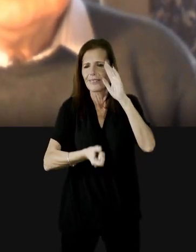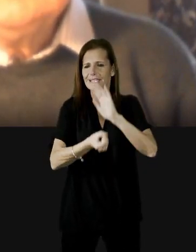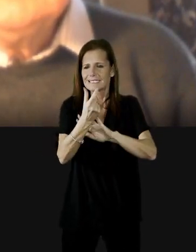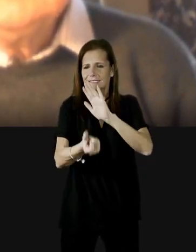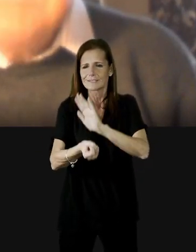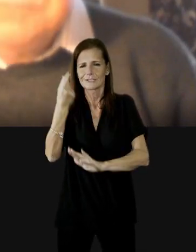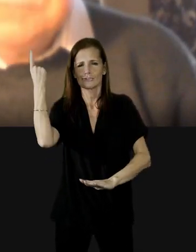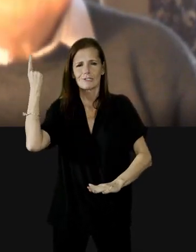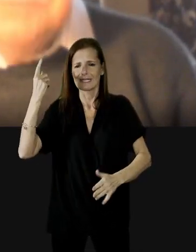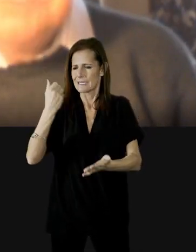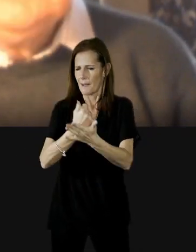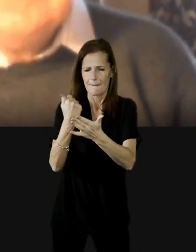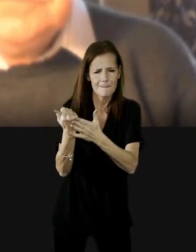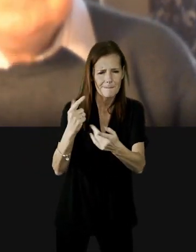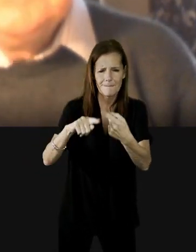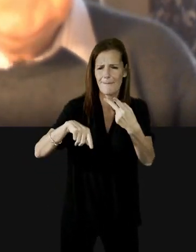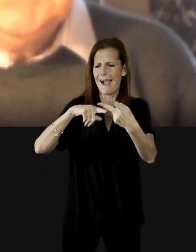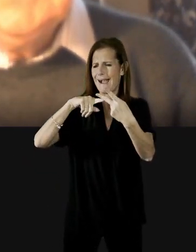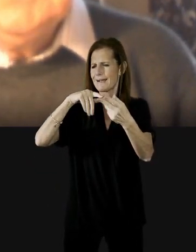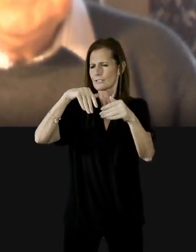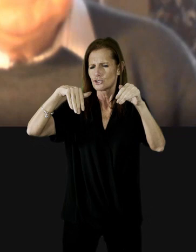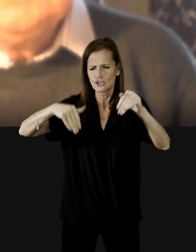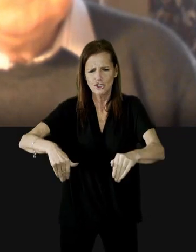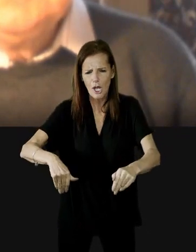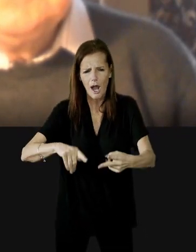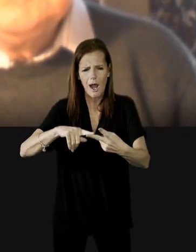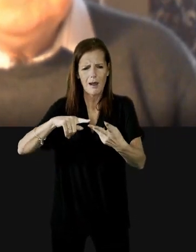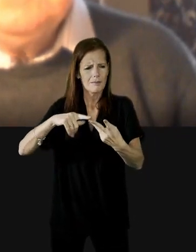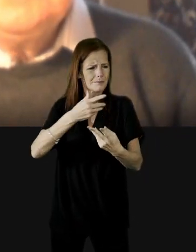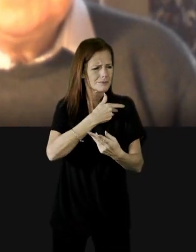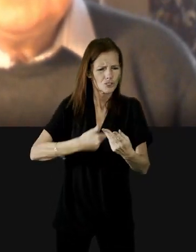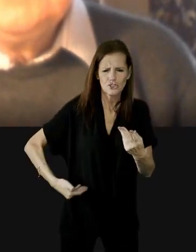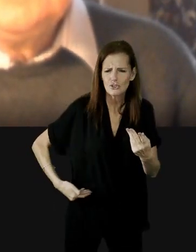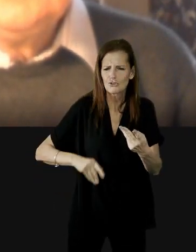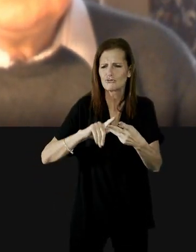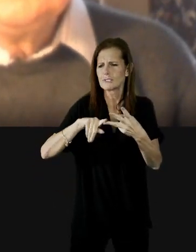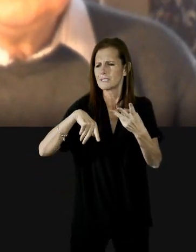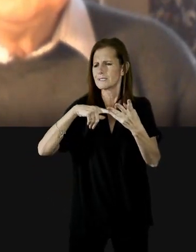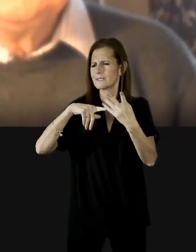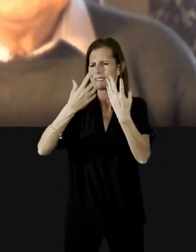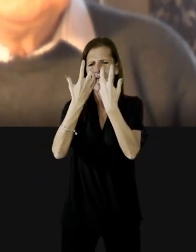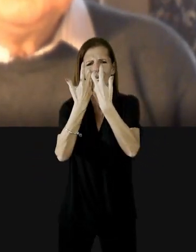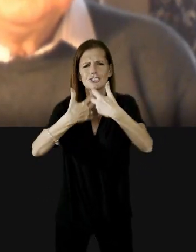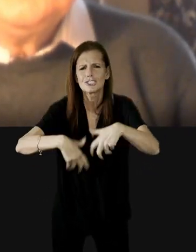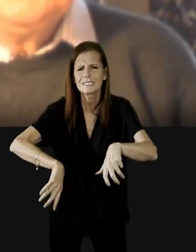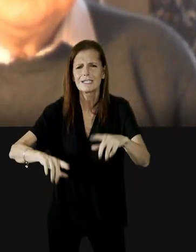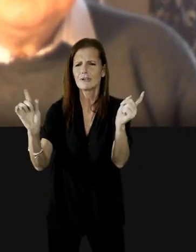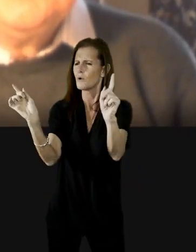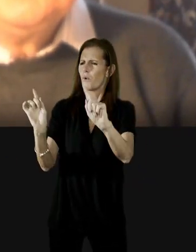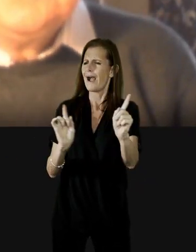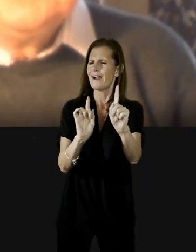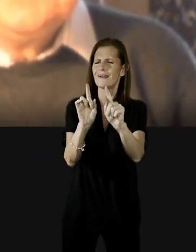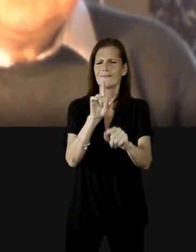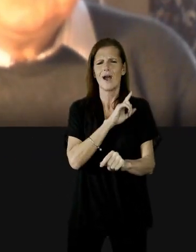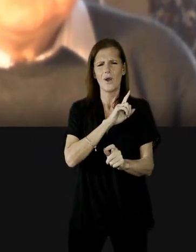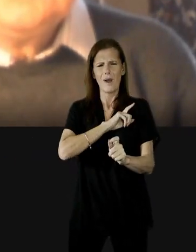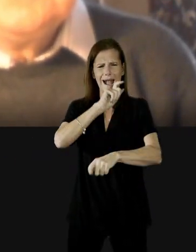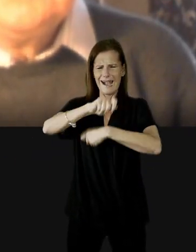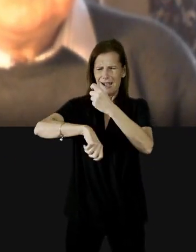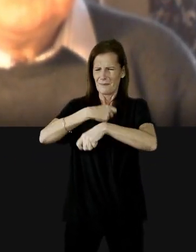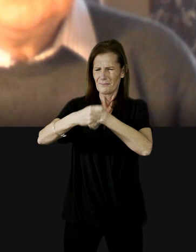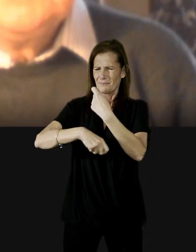other industry, whether it's banking, whether it's retail, whether it's insurance, whether it's engineering, because we have to